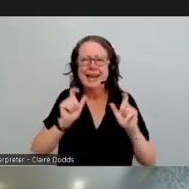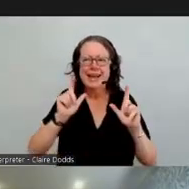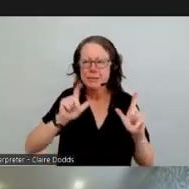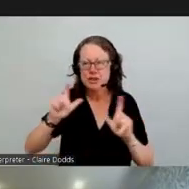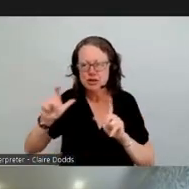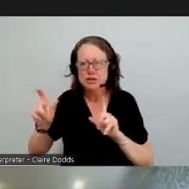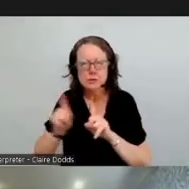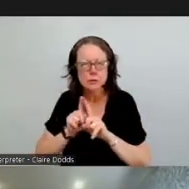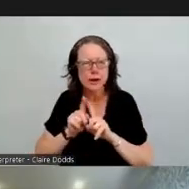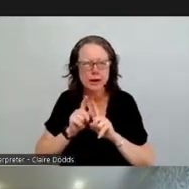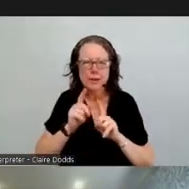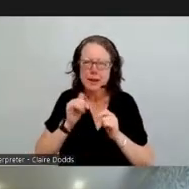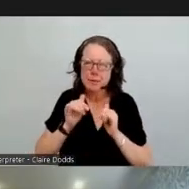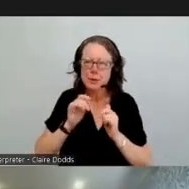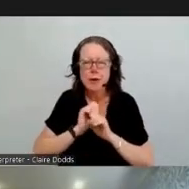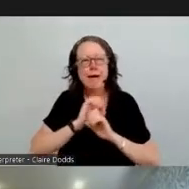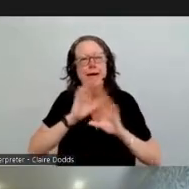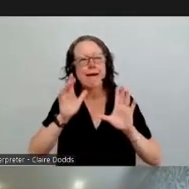way.